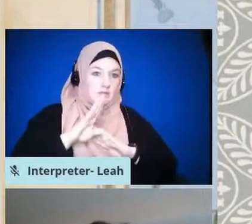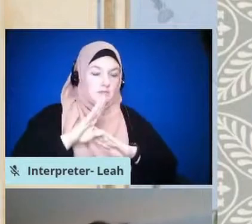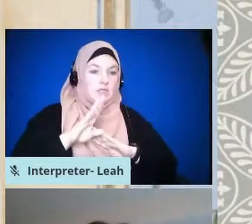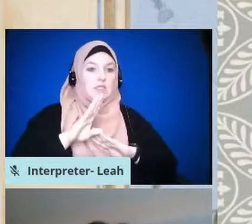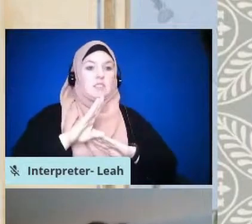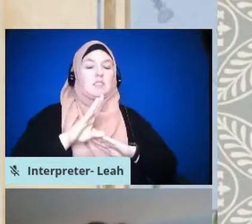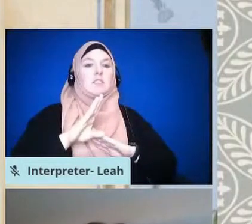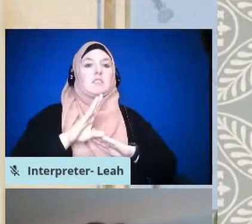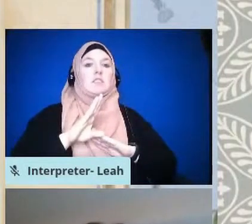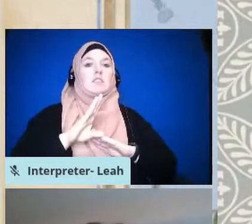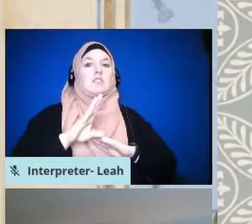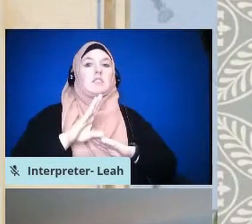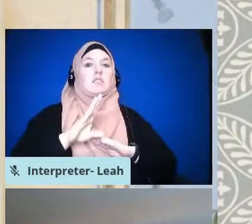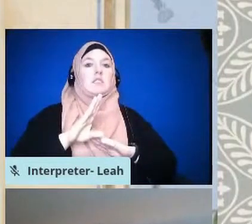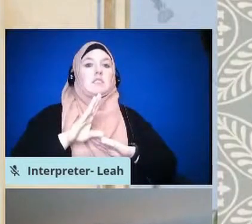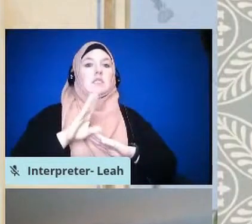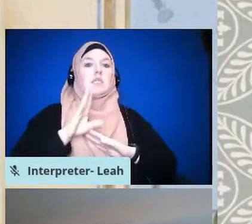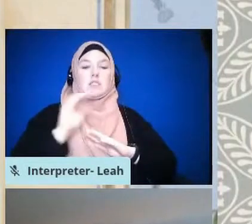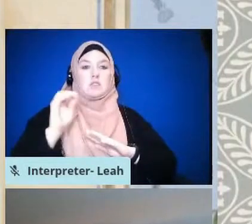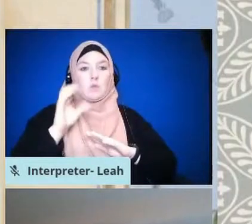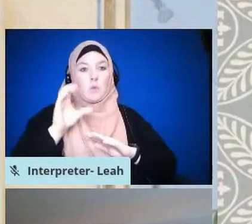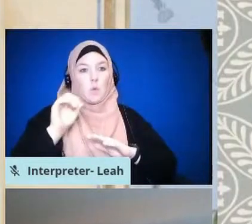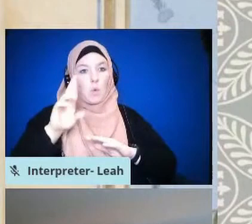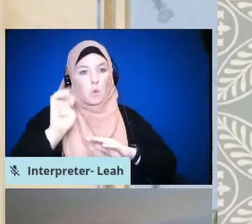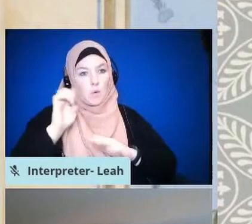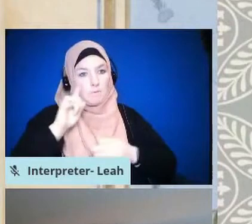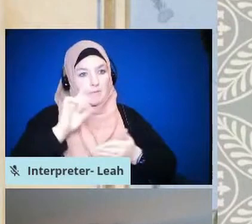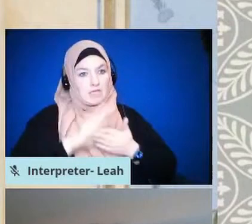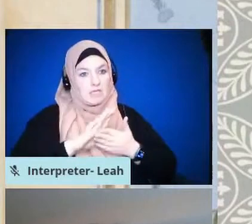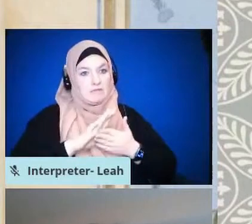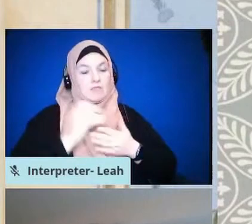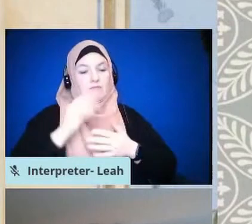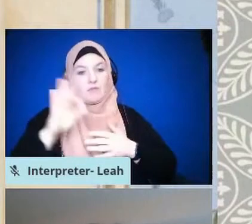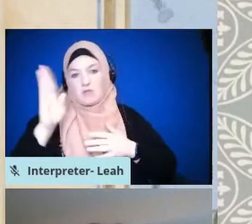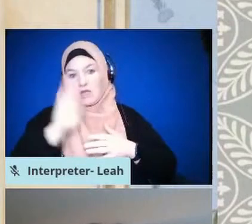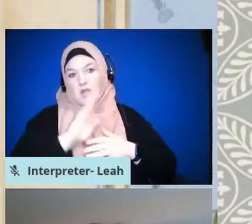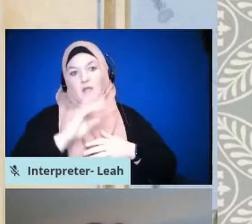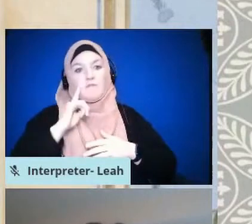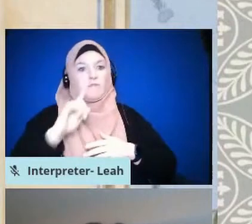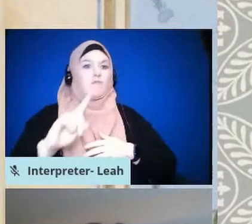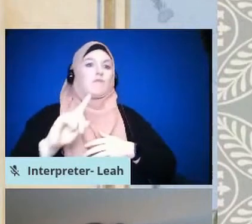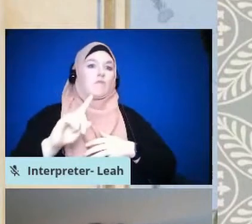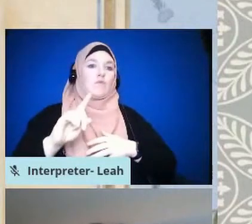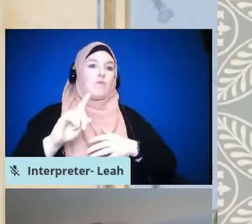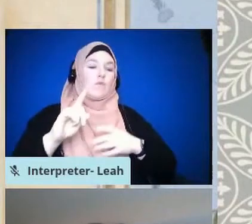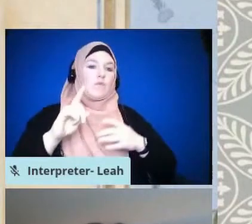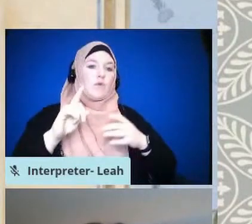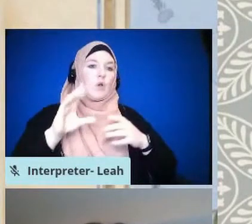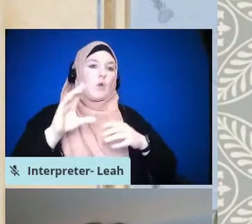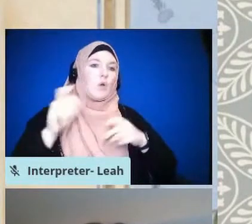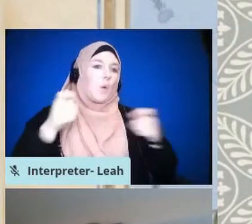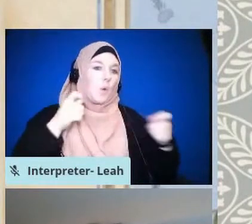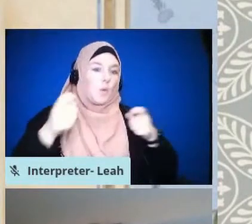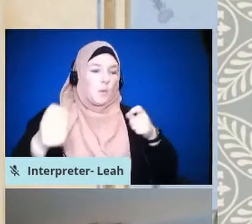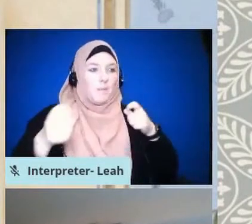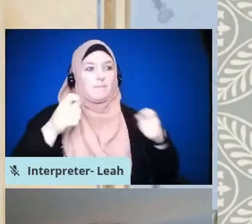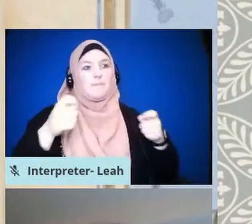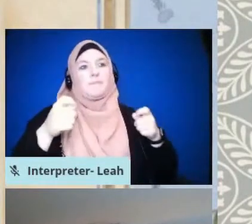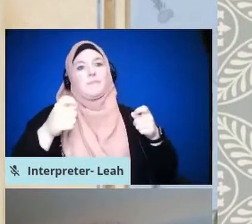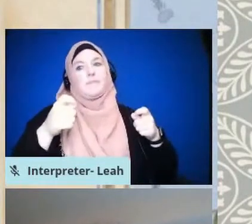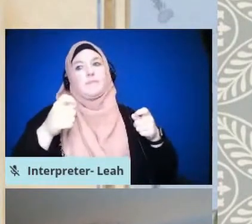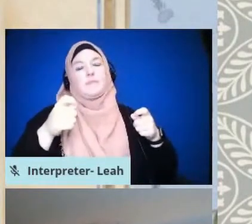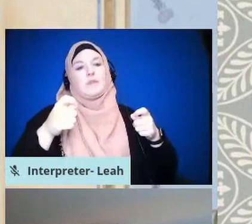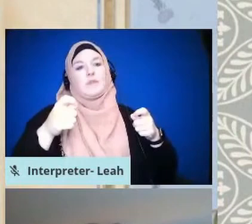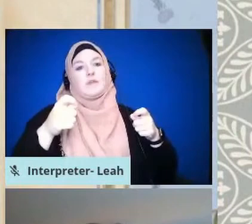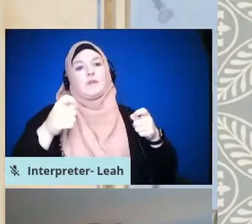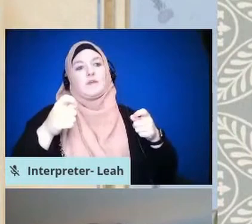to become core beliefs about God. For the victims to cope with their sense of unworthy, they develop a cognitive